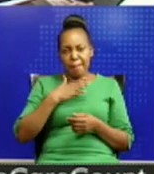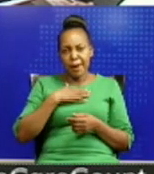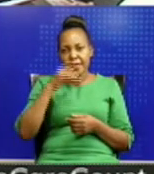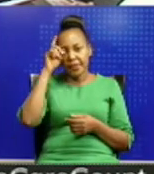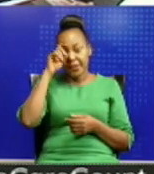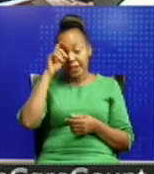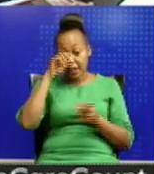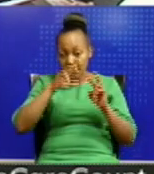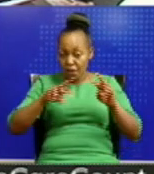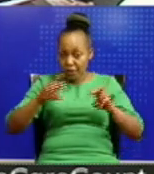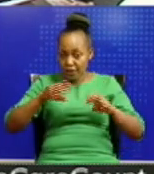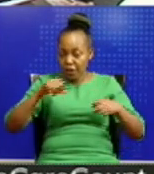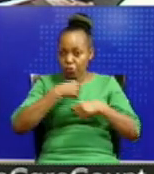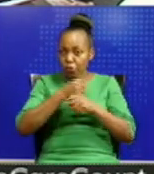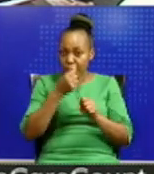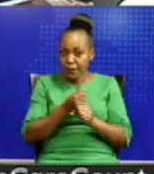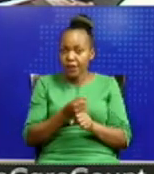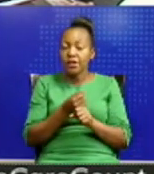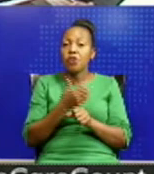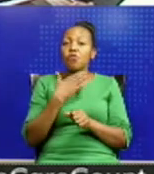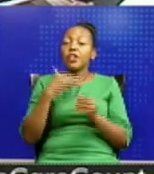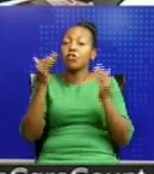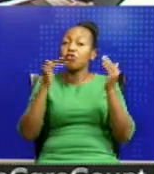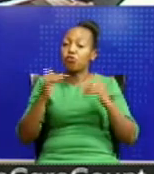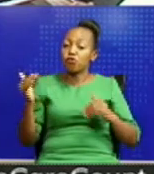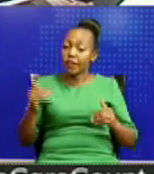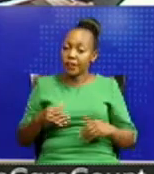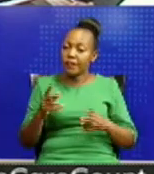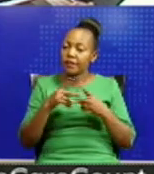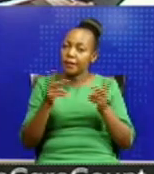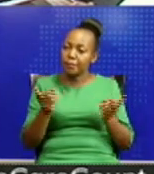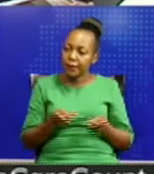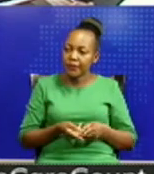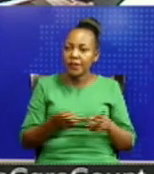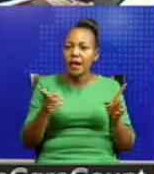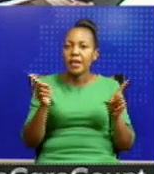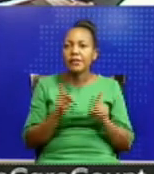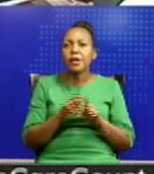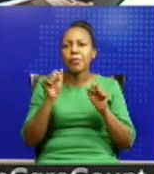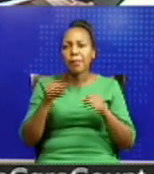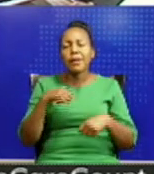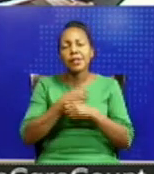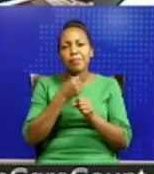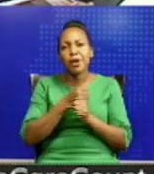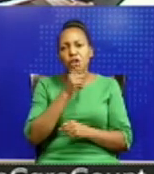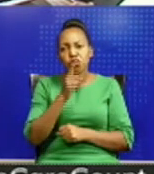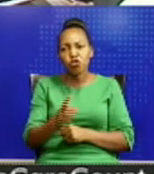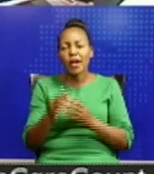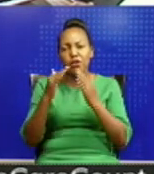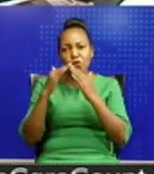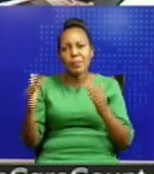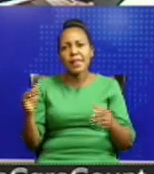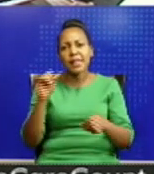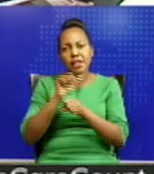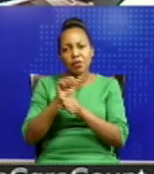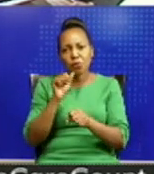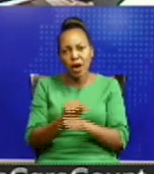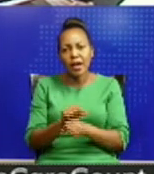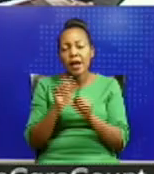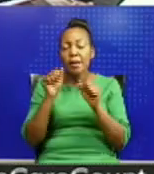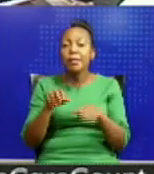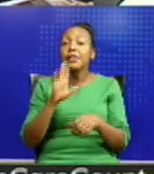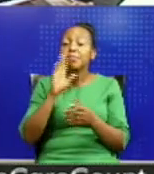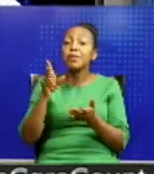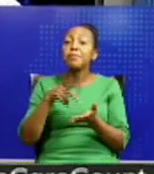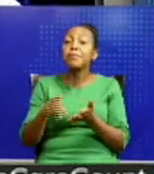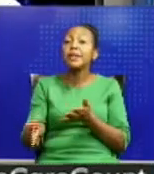in the study that we did, we need structures in place. We need to make unpaid care work favorable, but